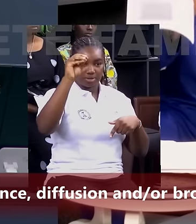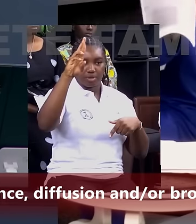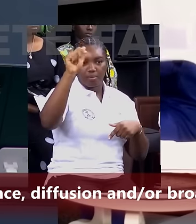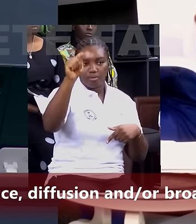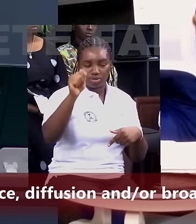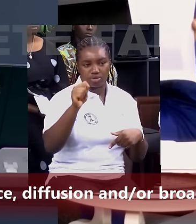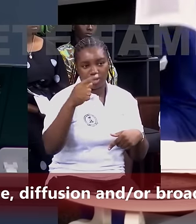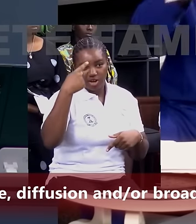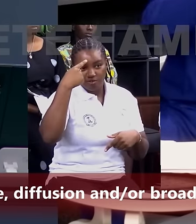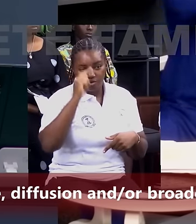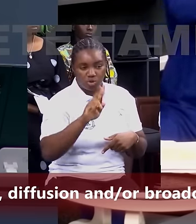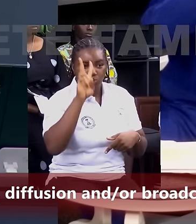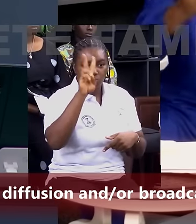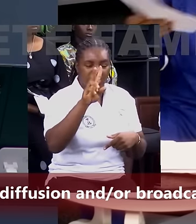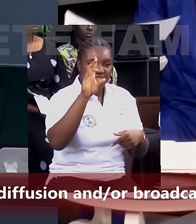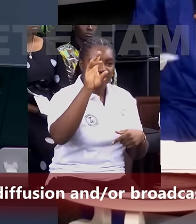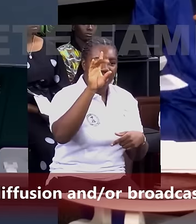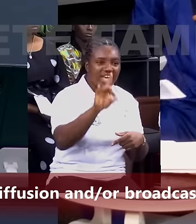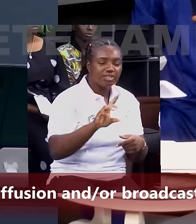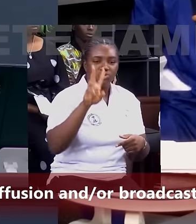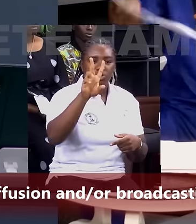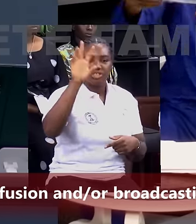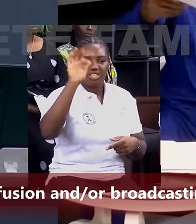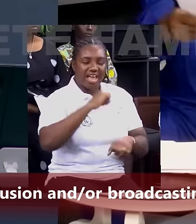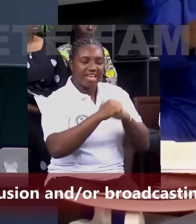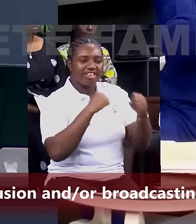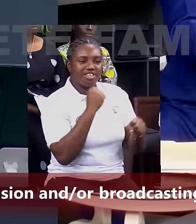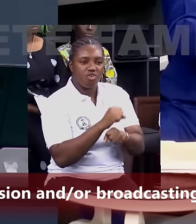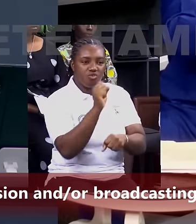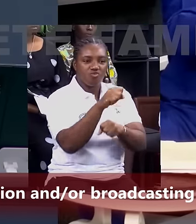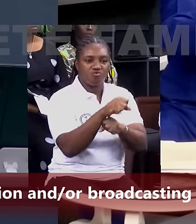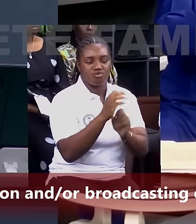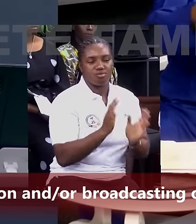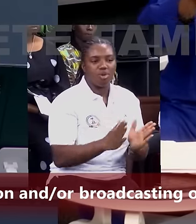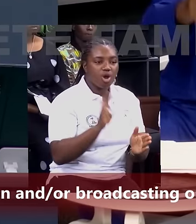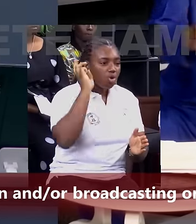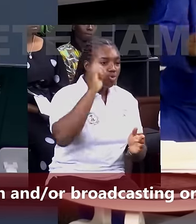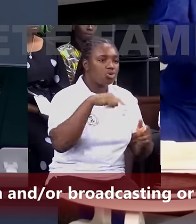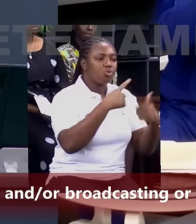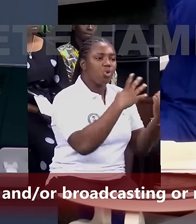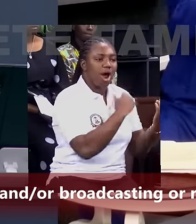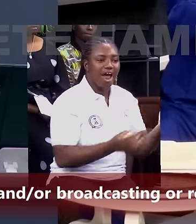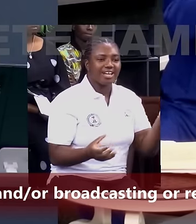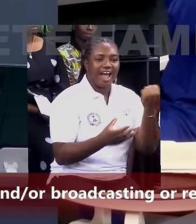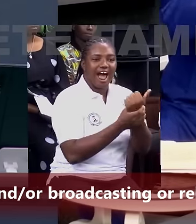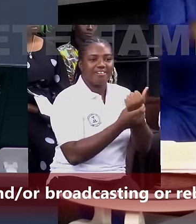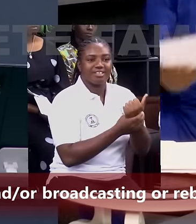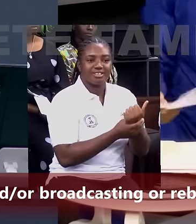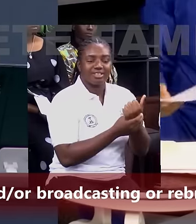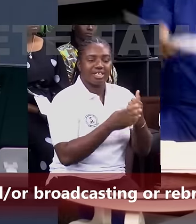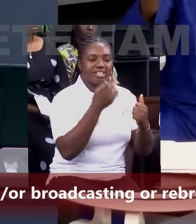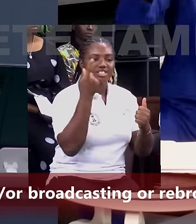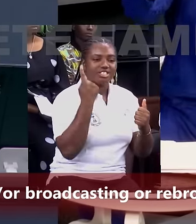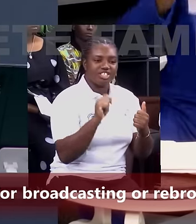old footballer. Are you going to arrest the immigration officer because they gave a passport that bears 20 years